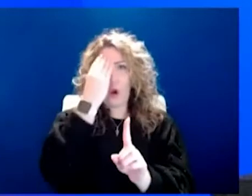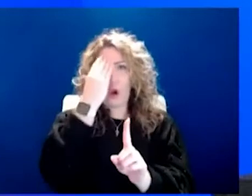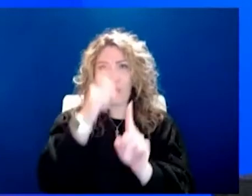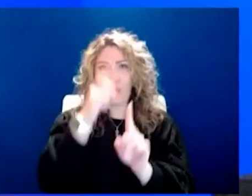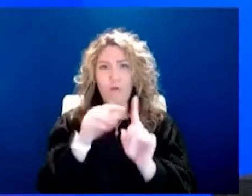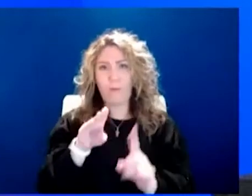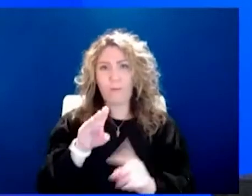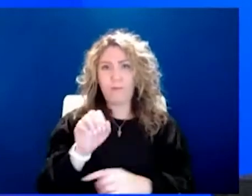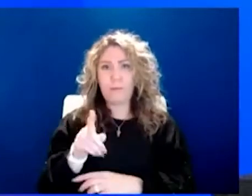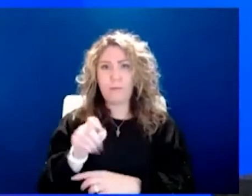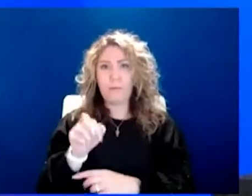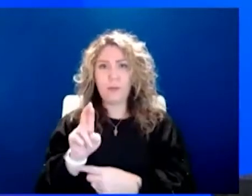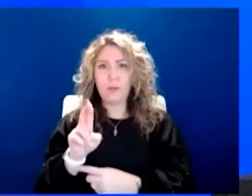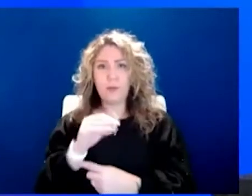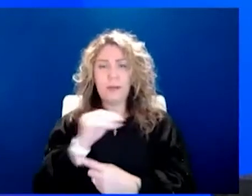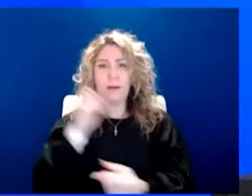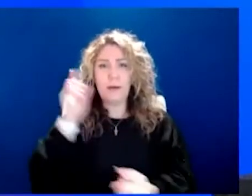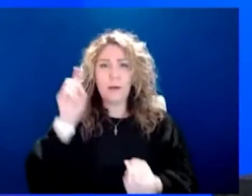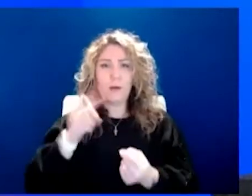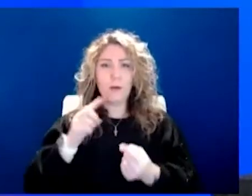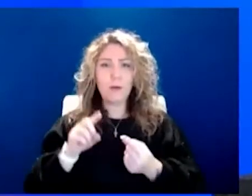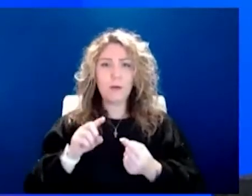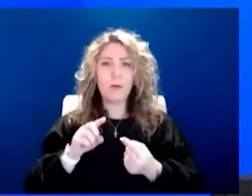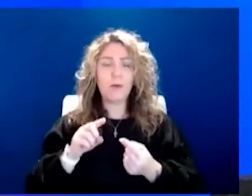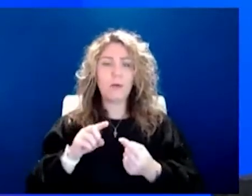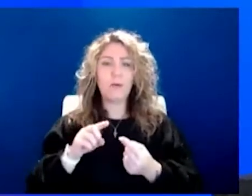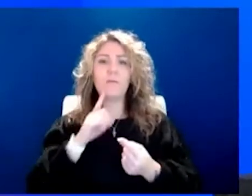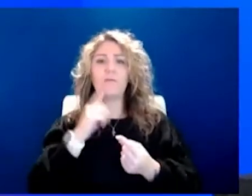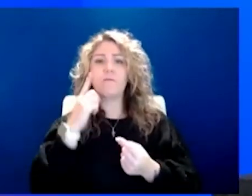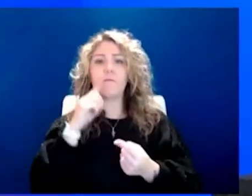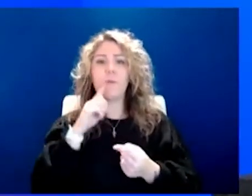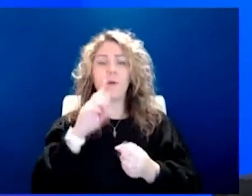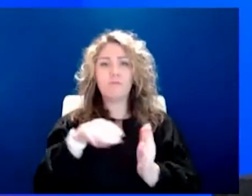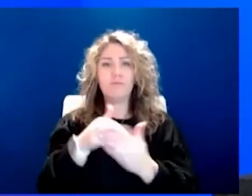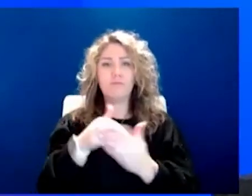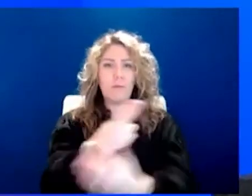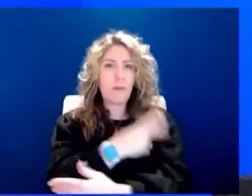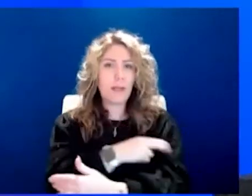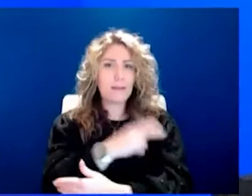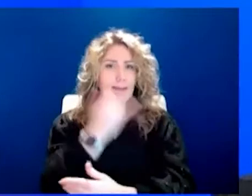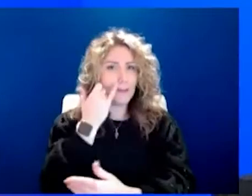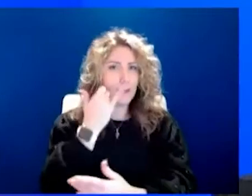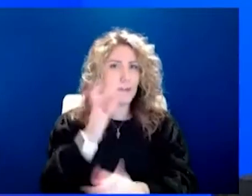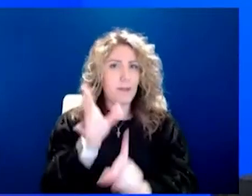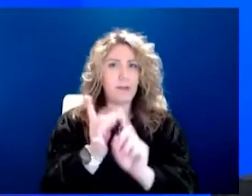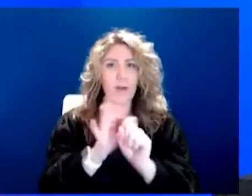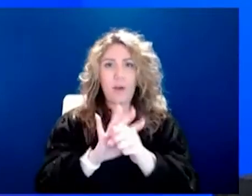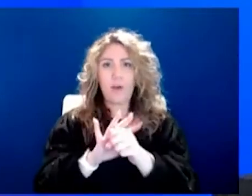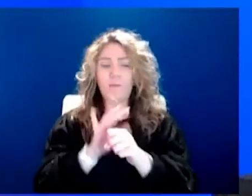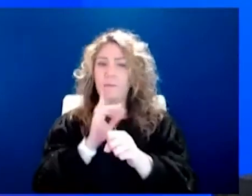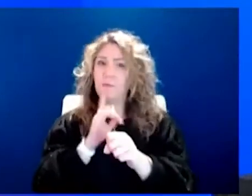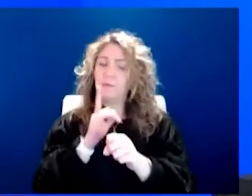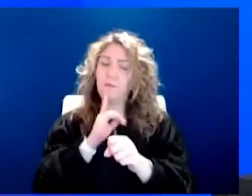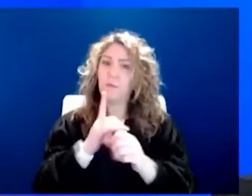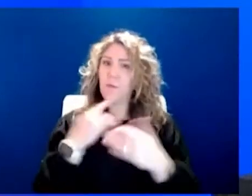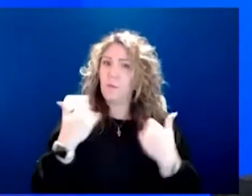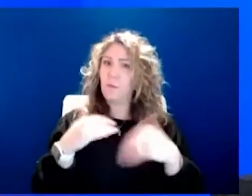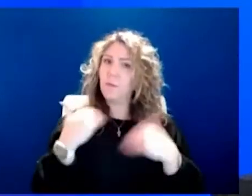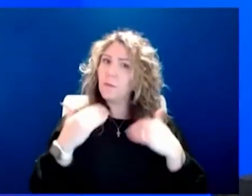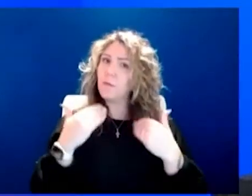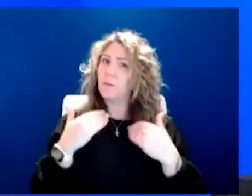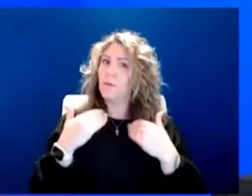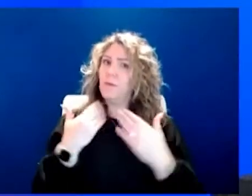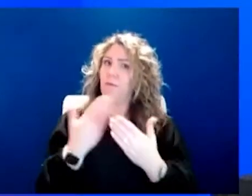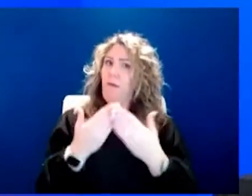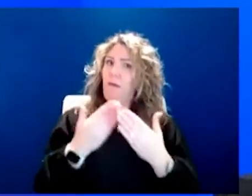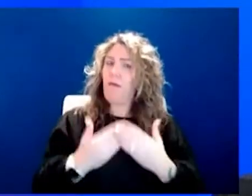the reduction of them coming to the hospital if you have COVID. I think it's extremely compelling, and I know community members ask all of the